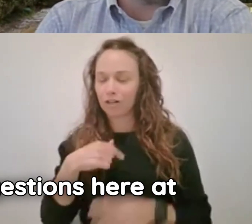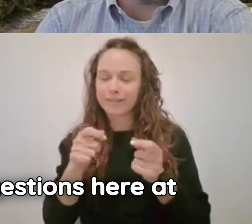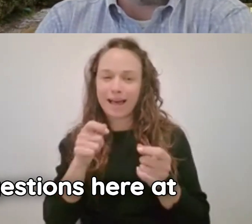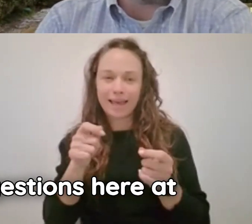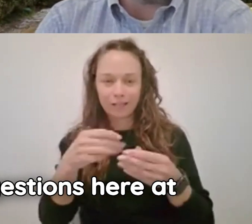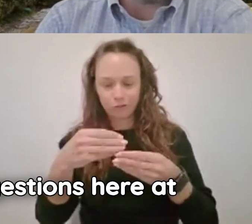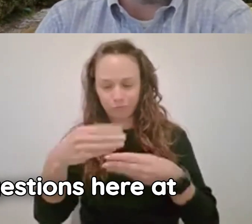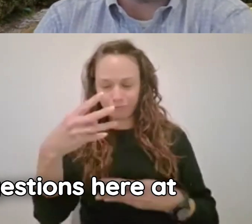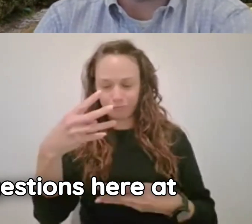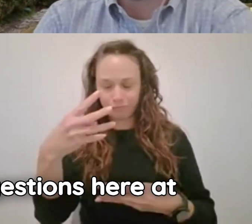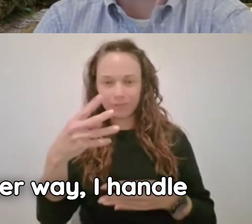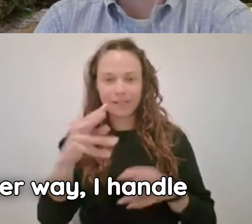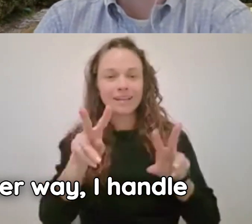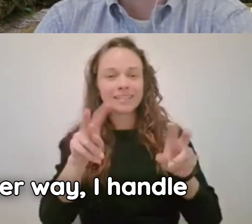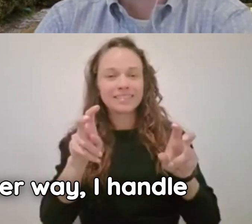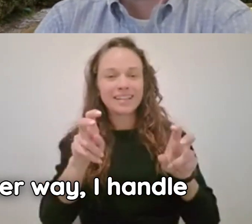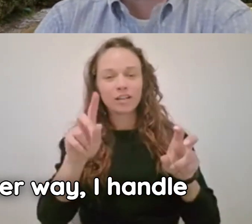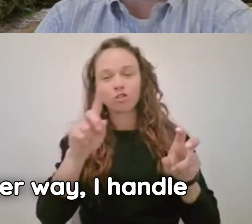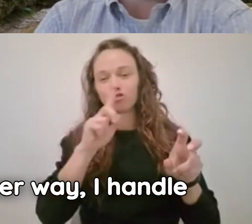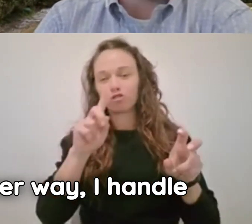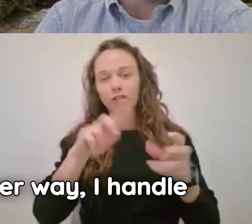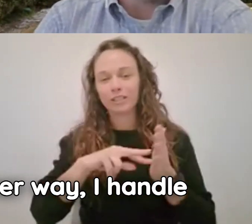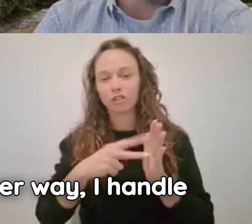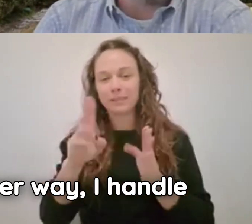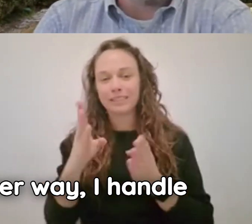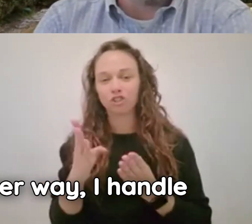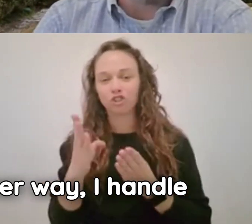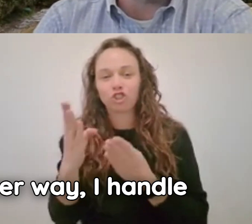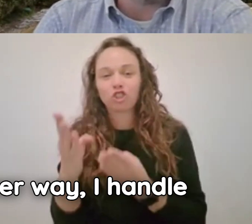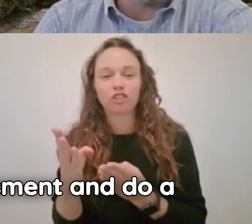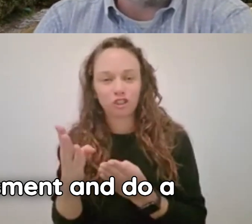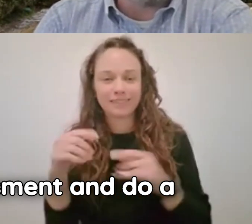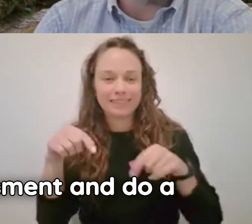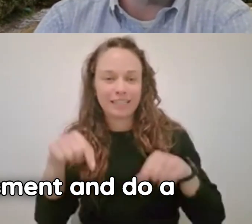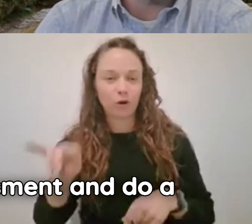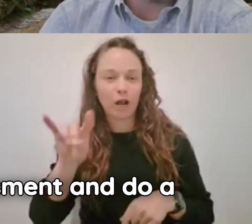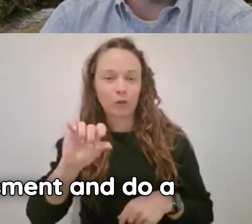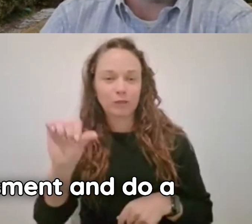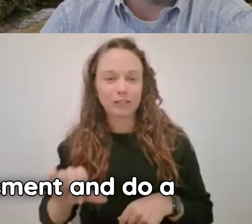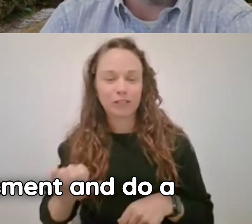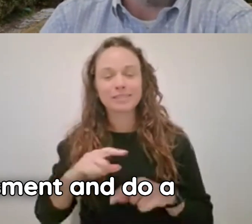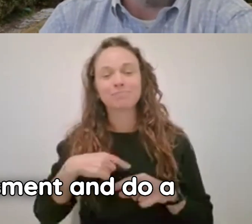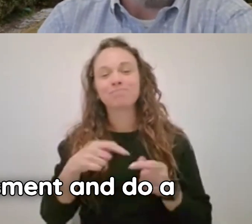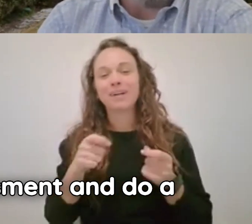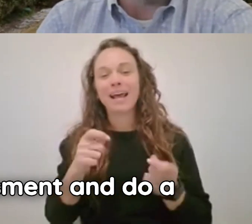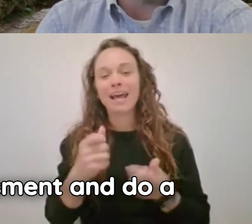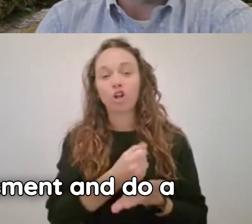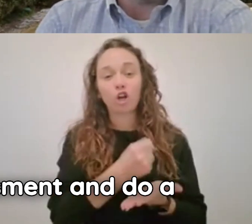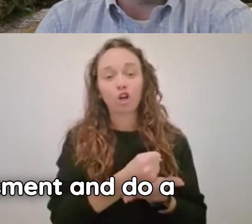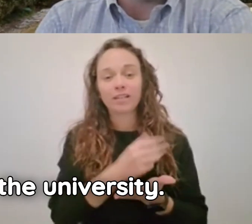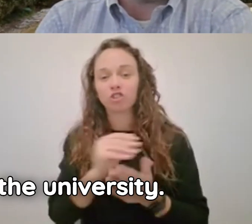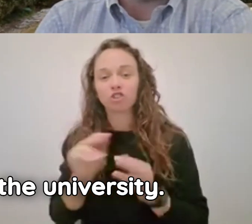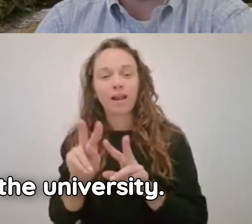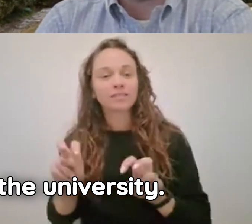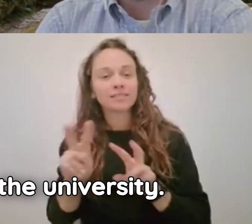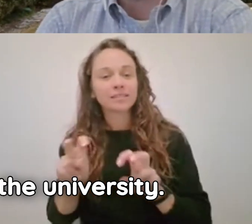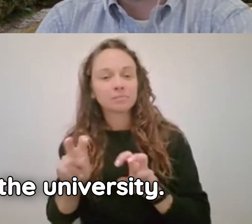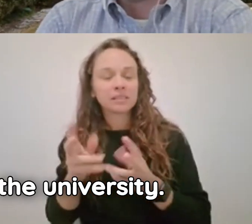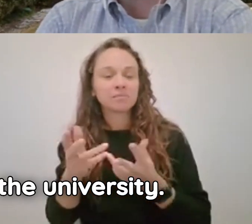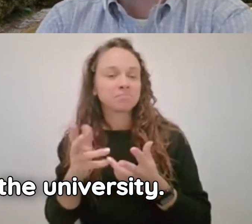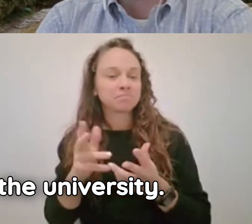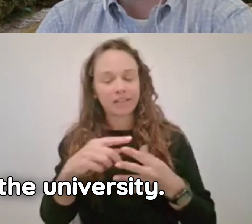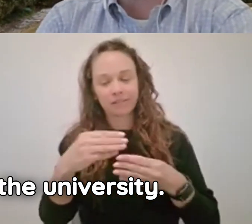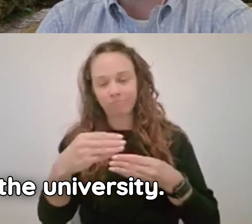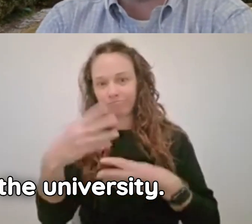are just suggestions here at UT Austin sometimes. Either way, I handle accreditation and assessment, and do a bunch of other